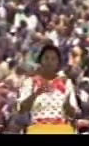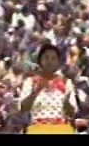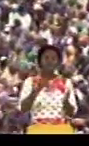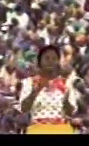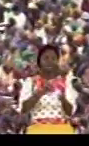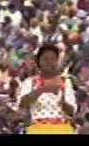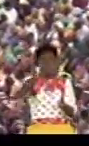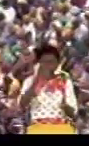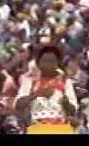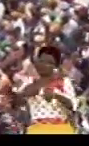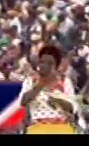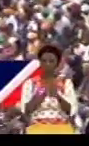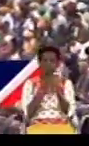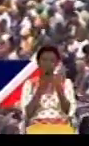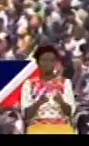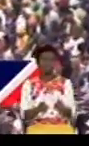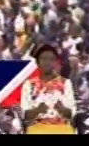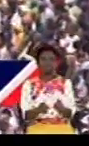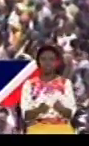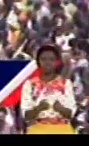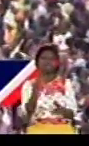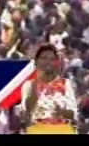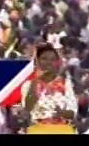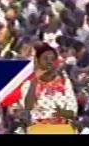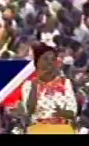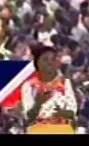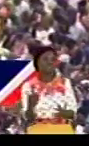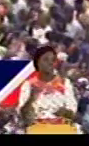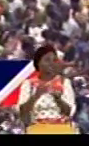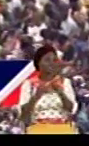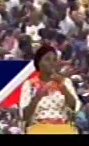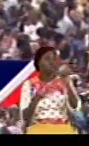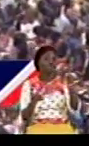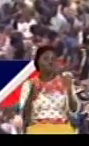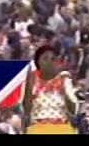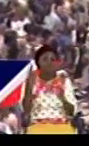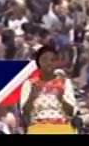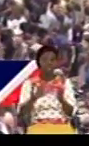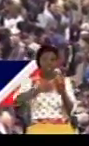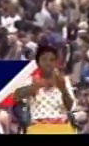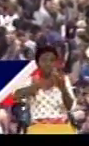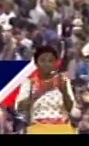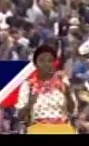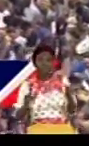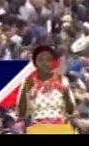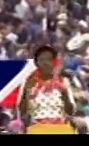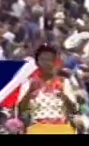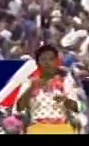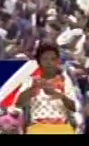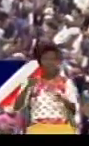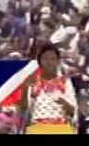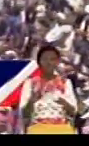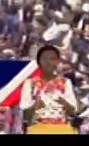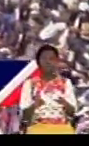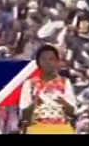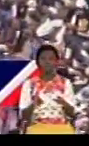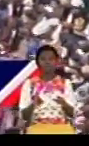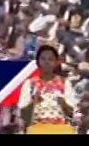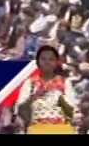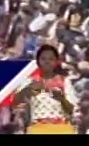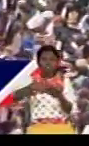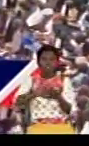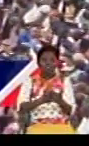Three things. Number one, the beginning of times of refreshing from heaven.